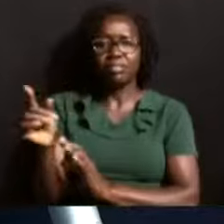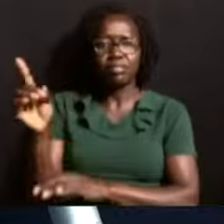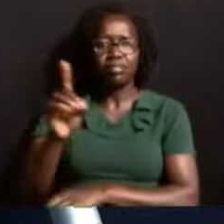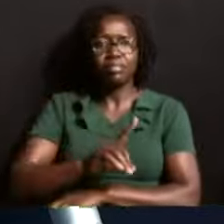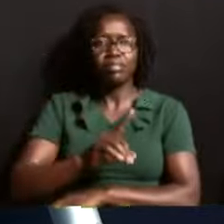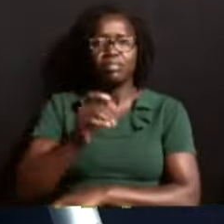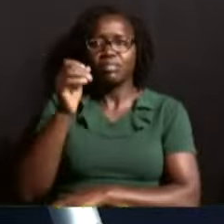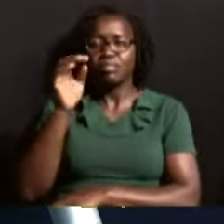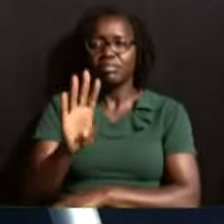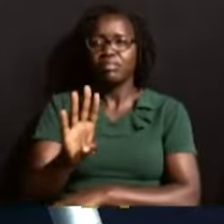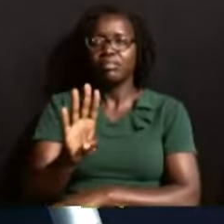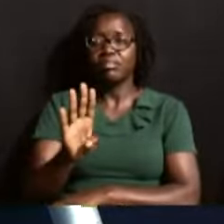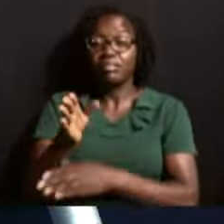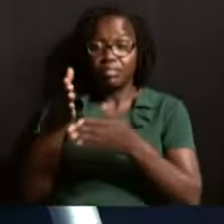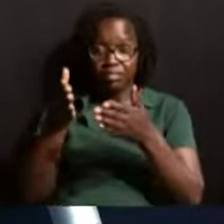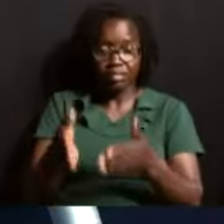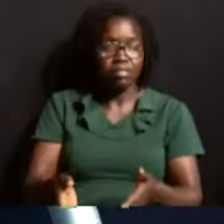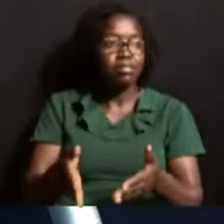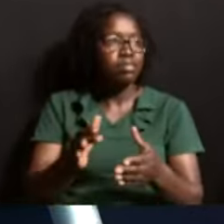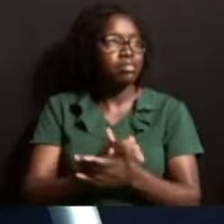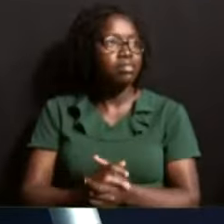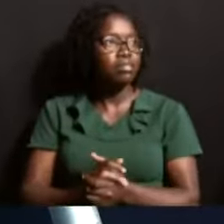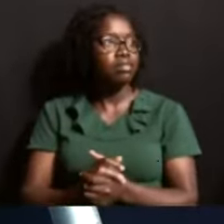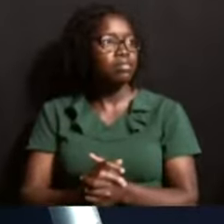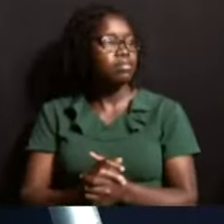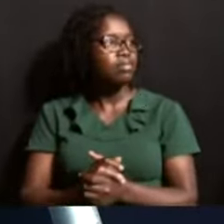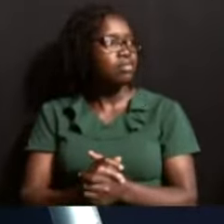be a year.